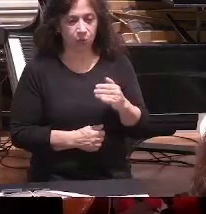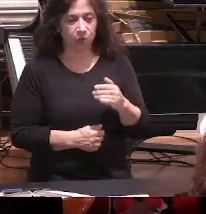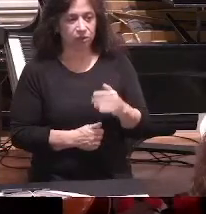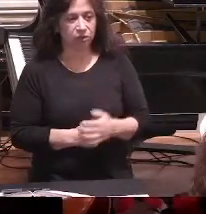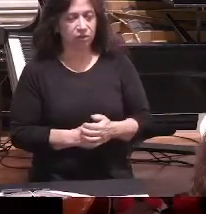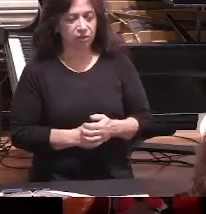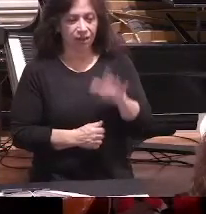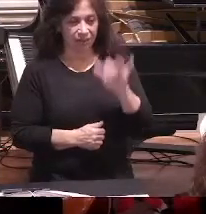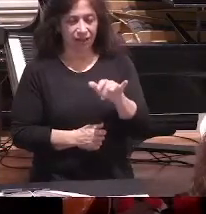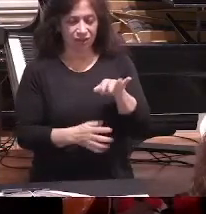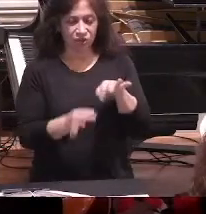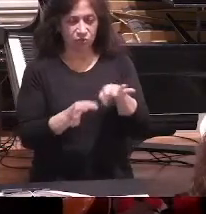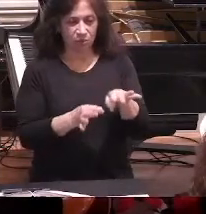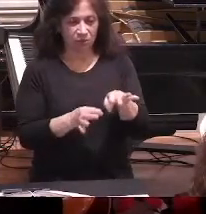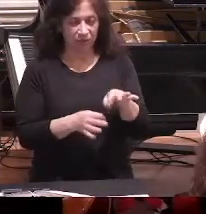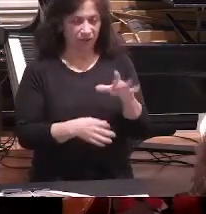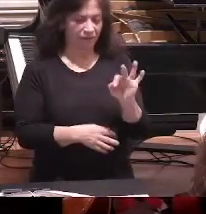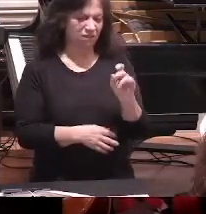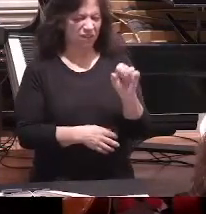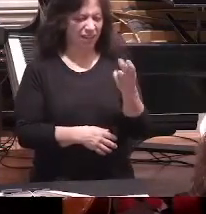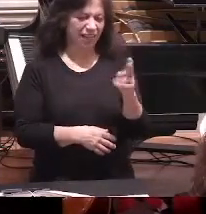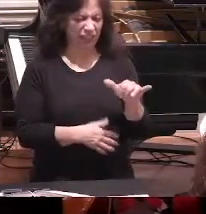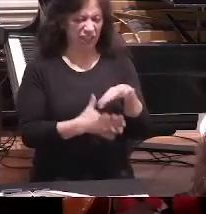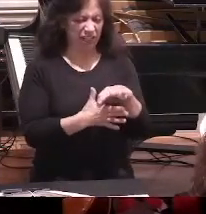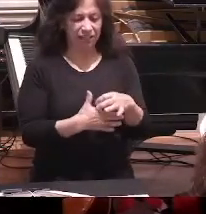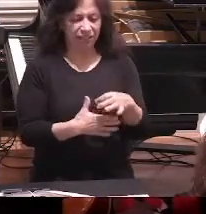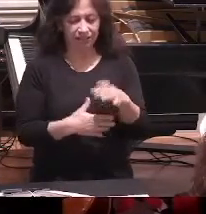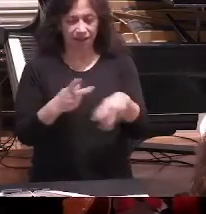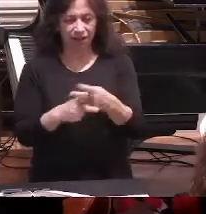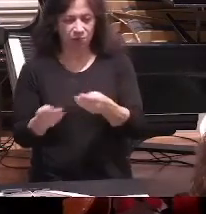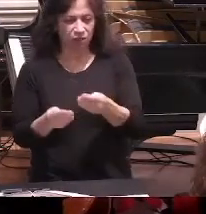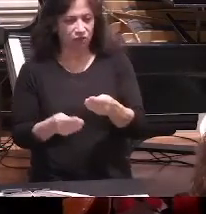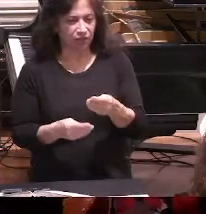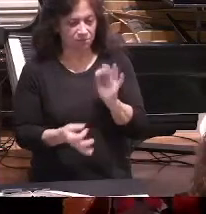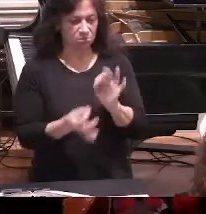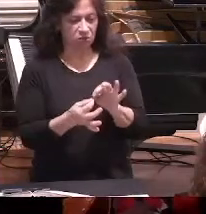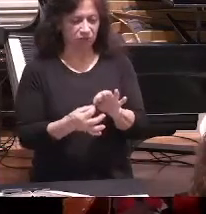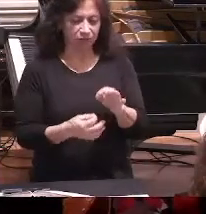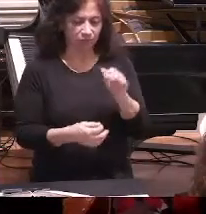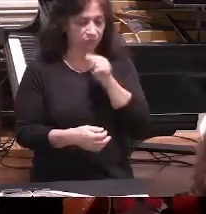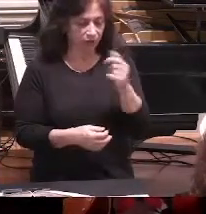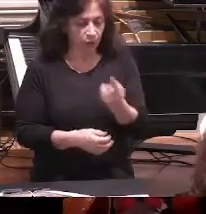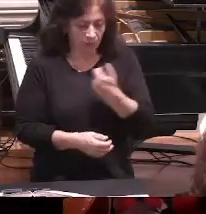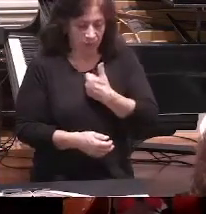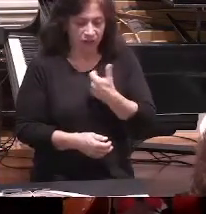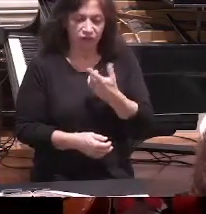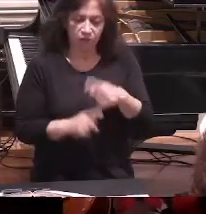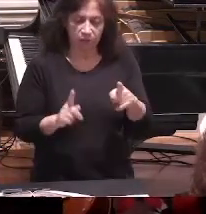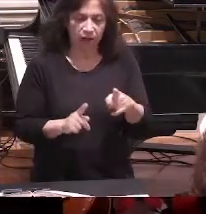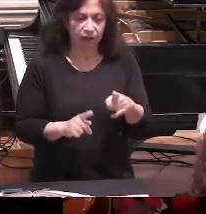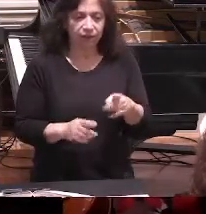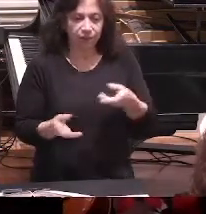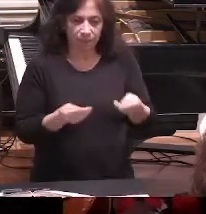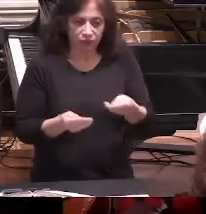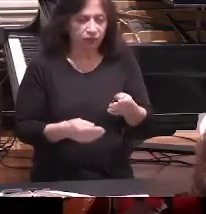that description is, not only of me, but also of my ministry. In fact, I preached